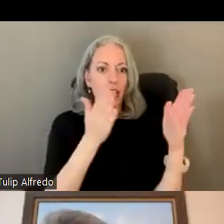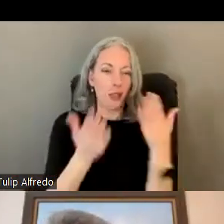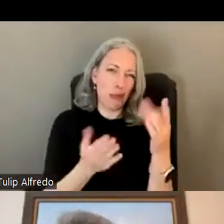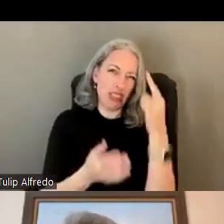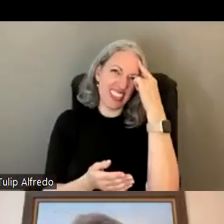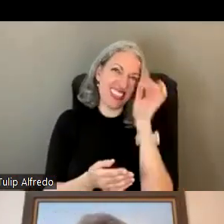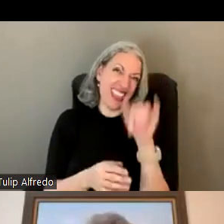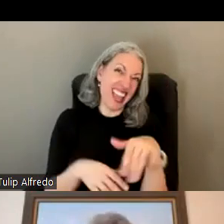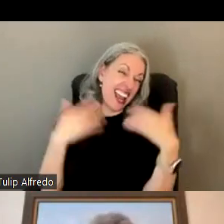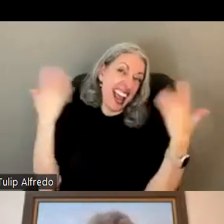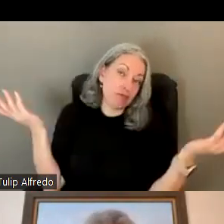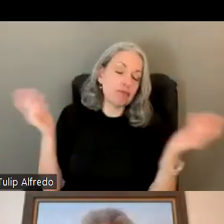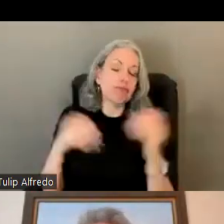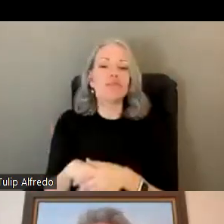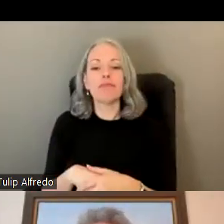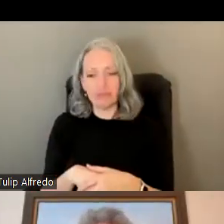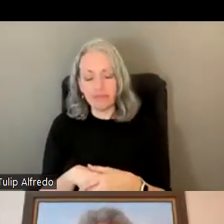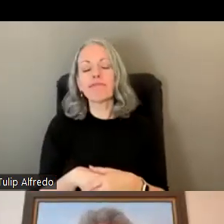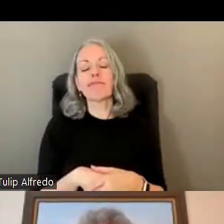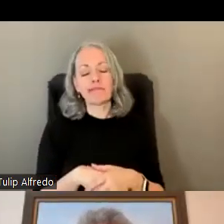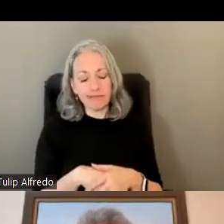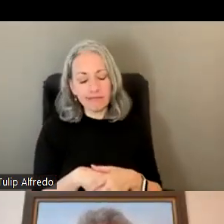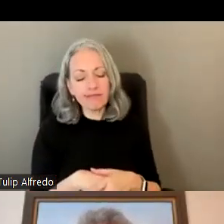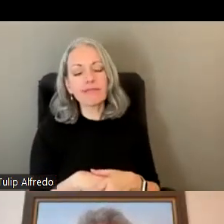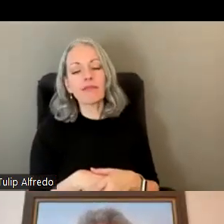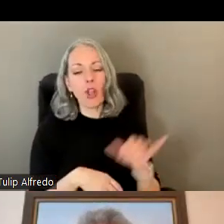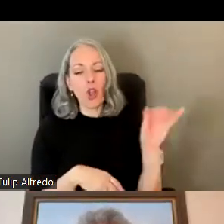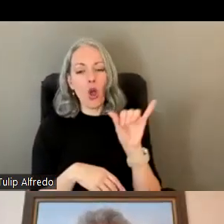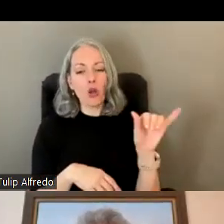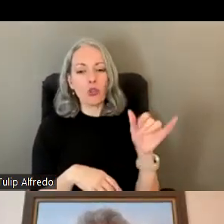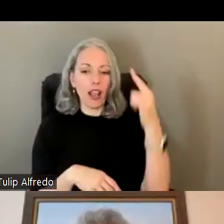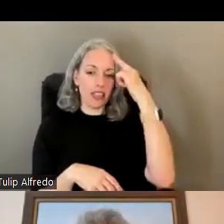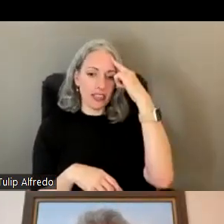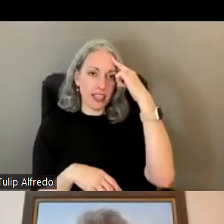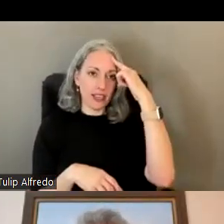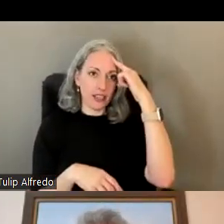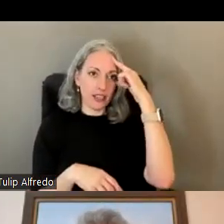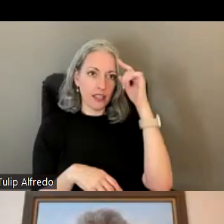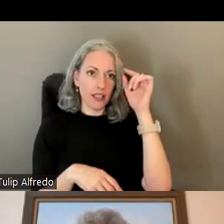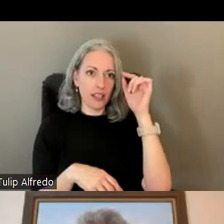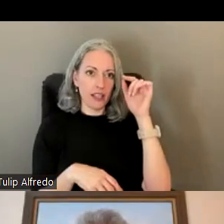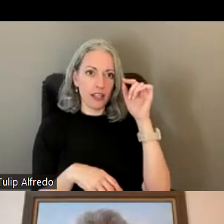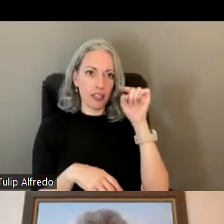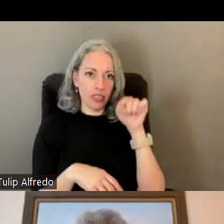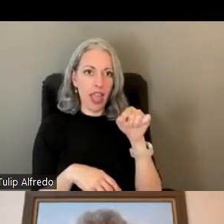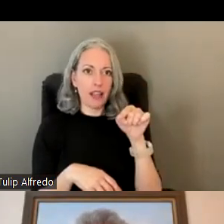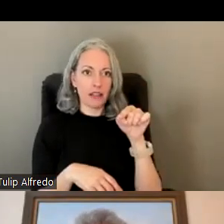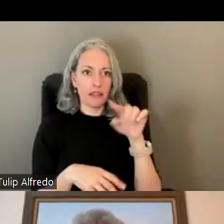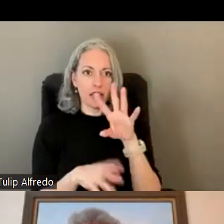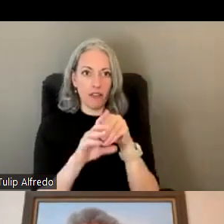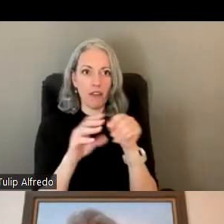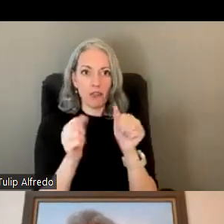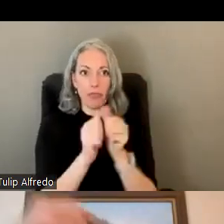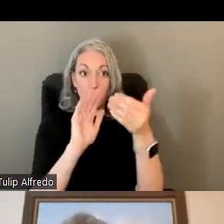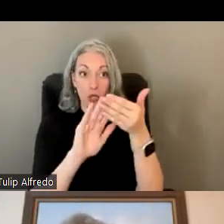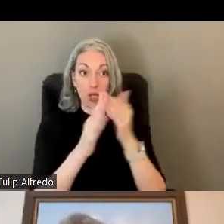might think about it. So. And I think that dovetails with the